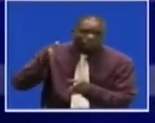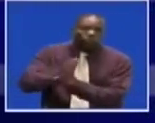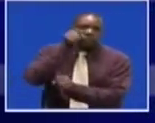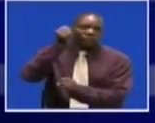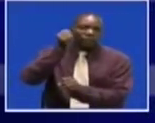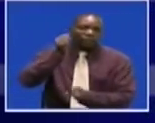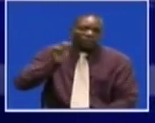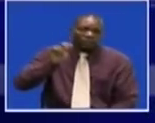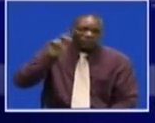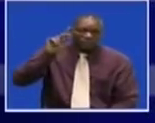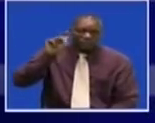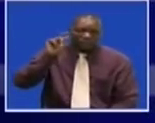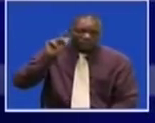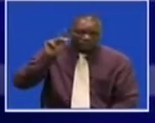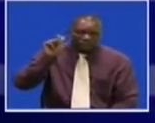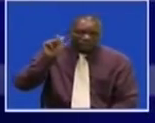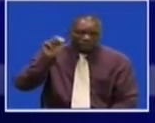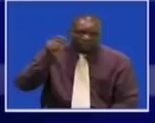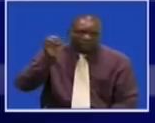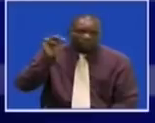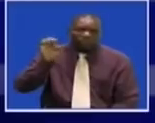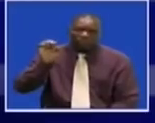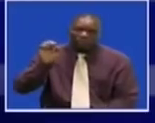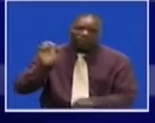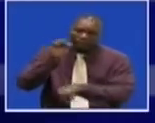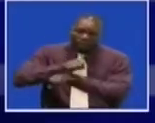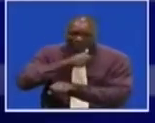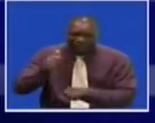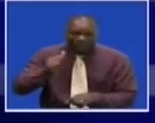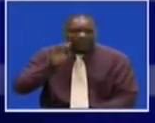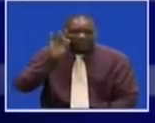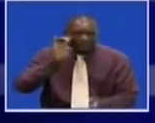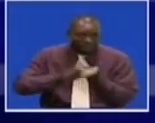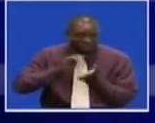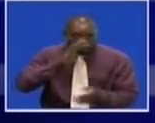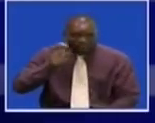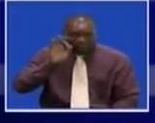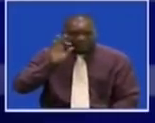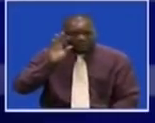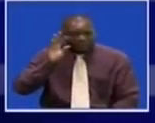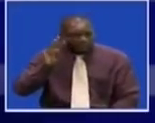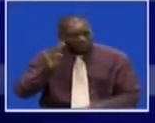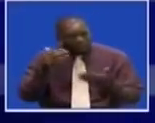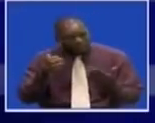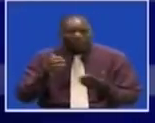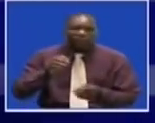UPND's Romeo Kangombe beat other contestants after polling 8,496 votes. PF Dean Marcelo